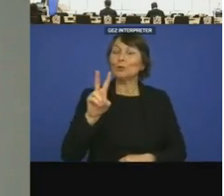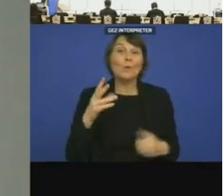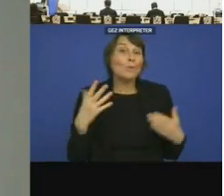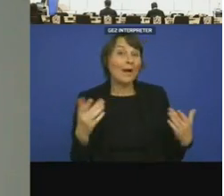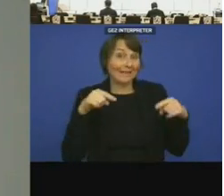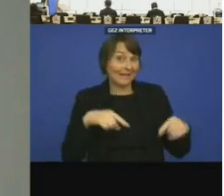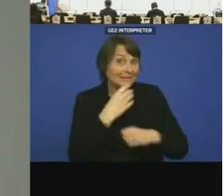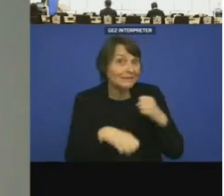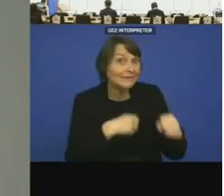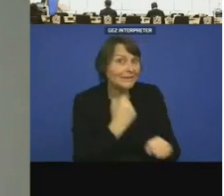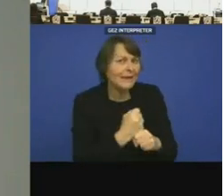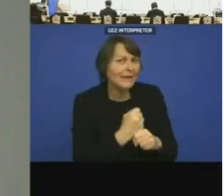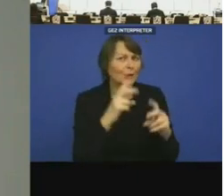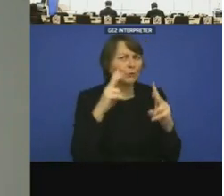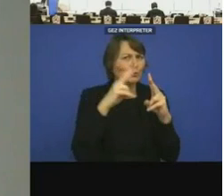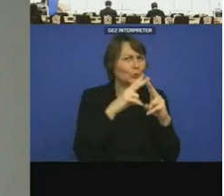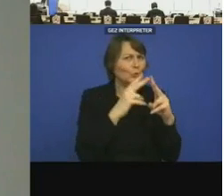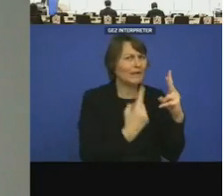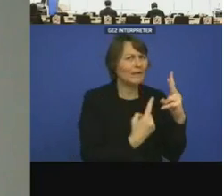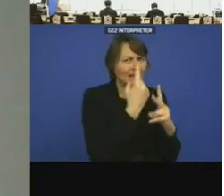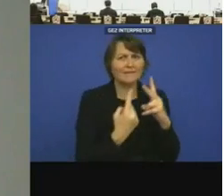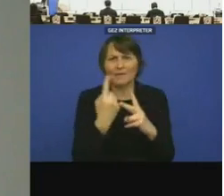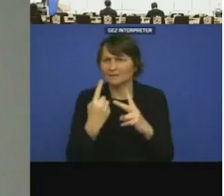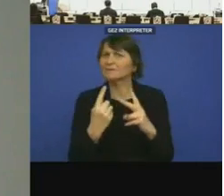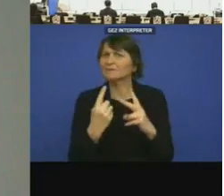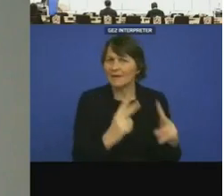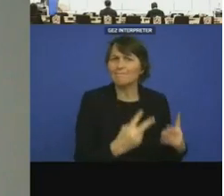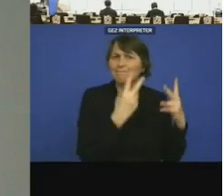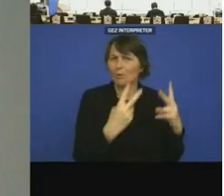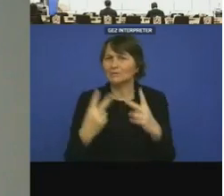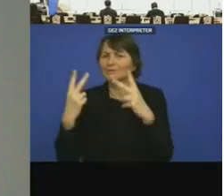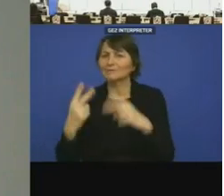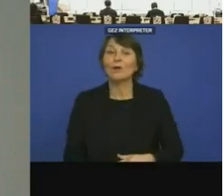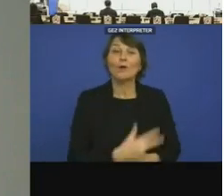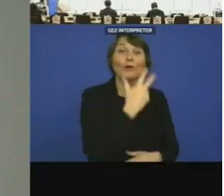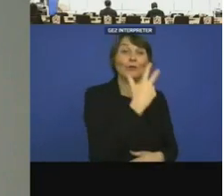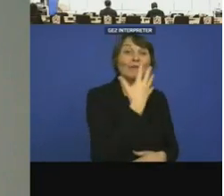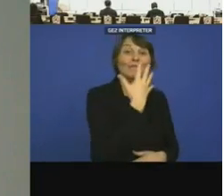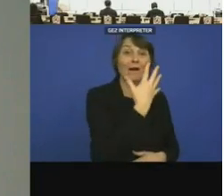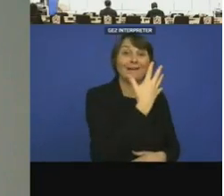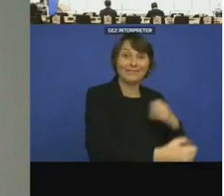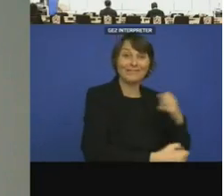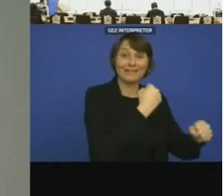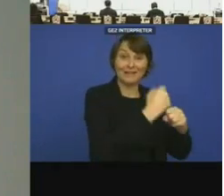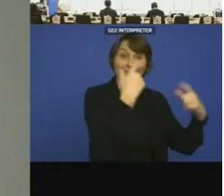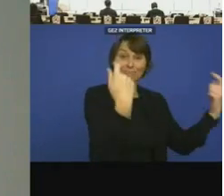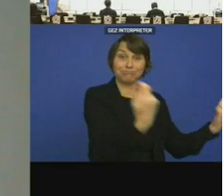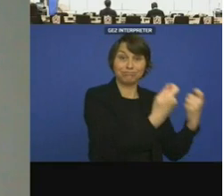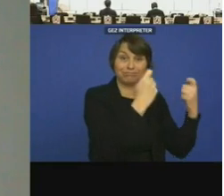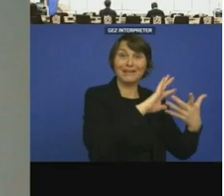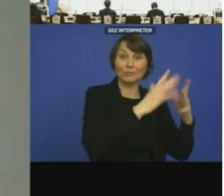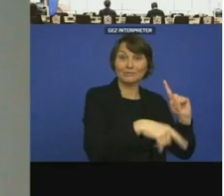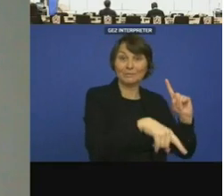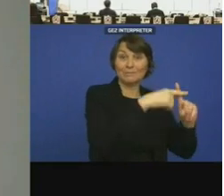by two very exciting events: the 35th anniversary of Erasmus Plus and the European Year of